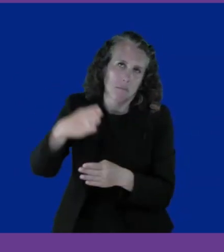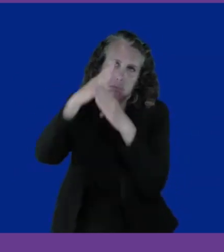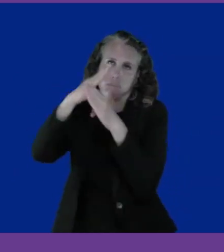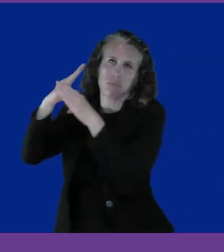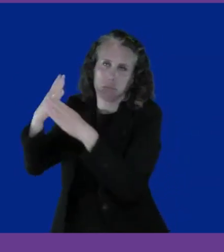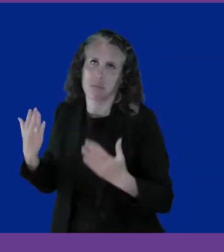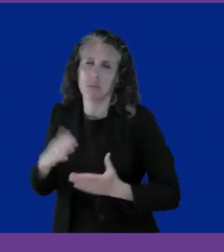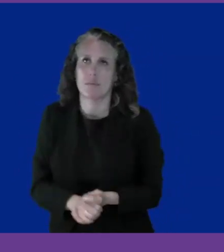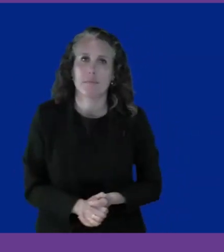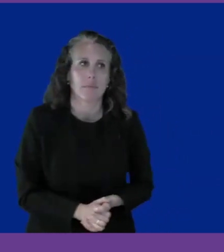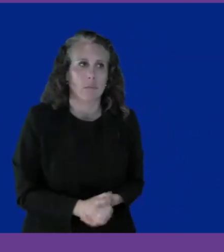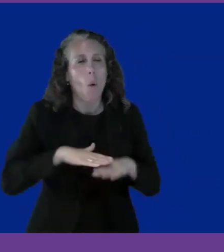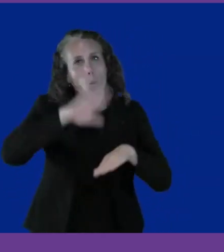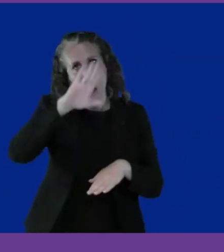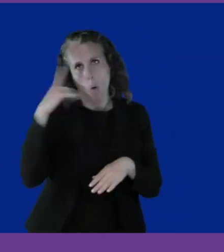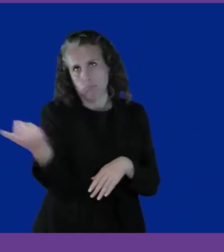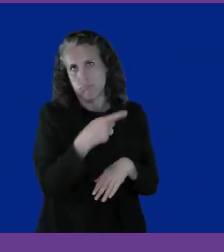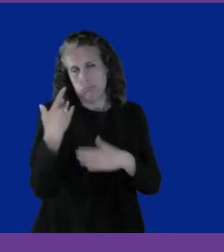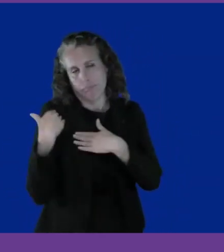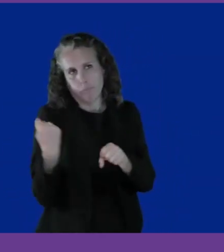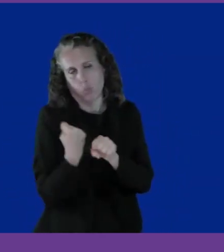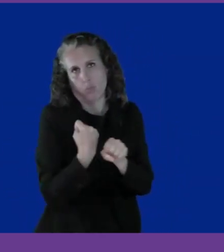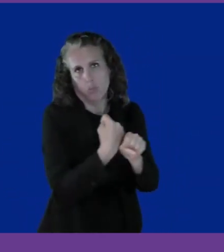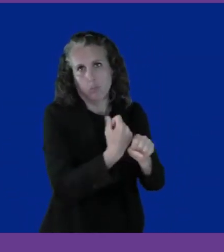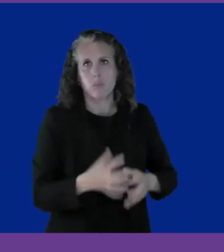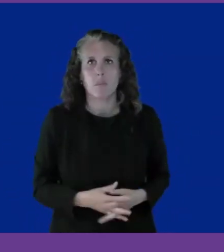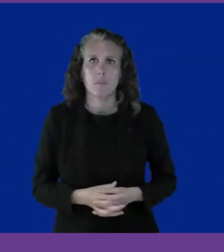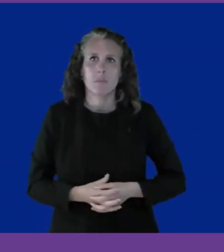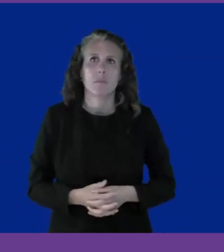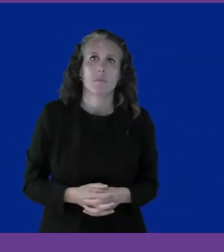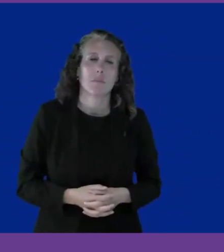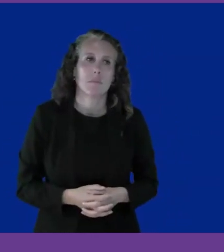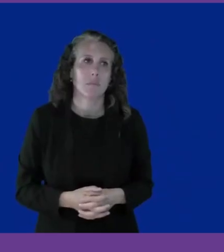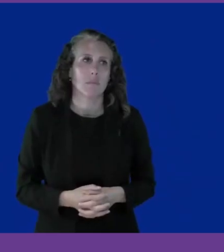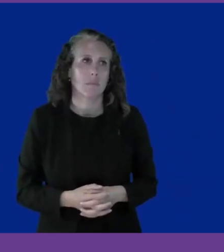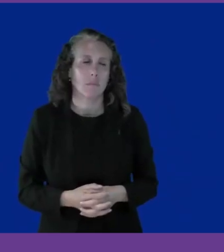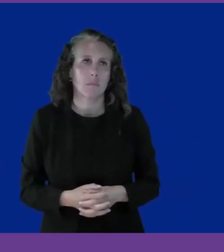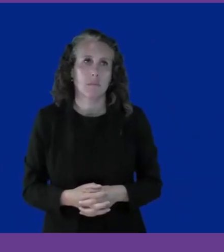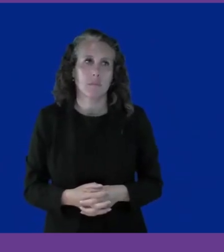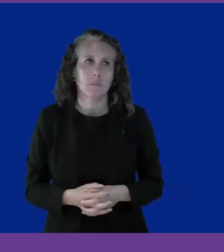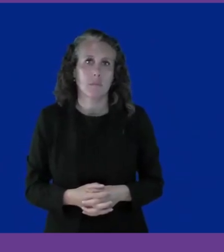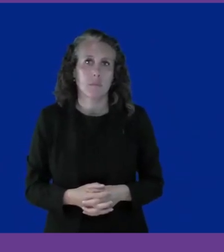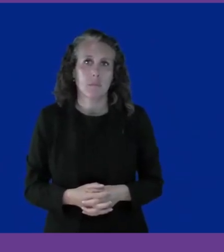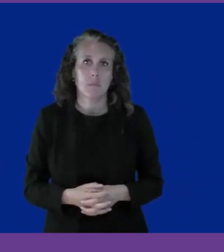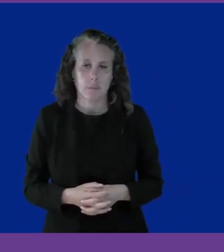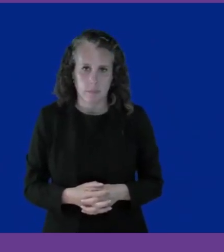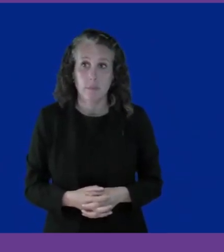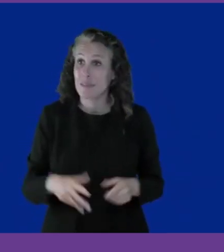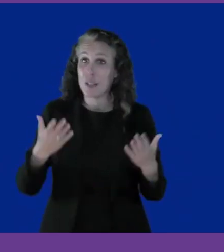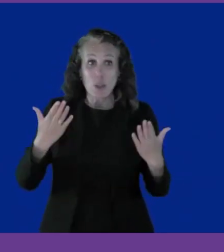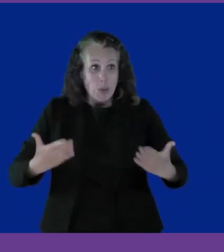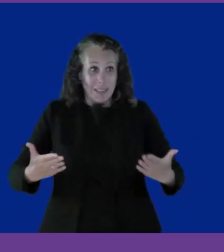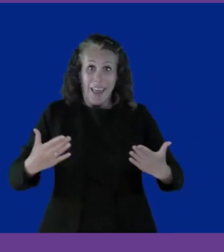lot remains to be done. I think that the timely couldn't be better for this